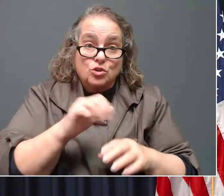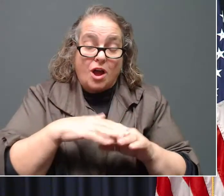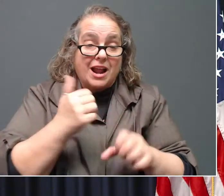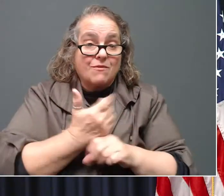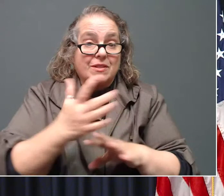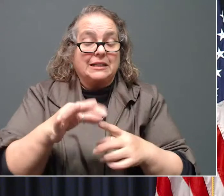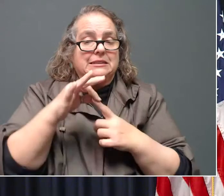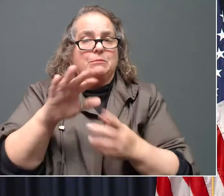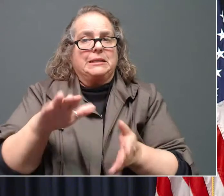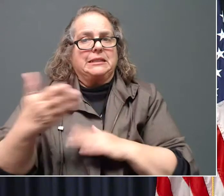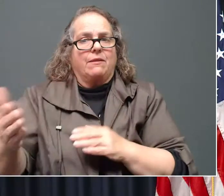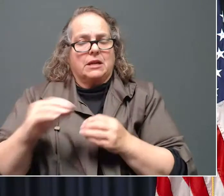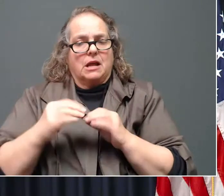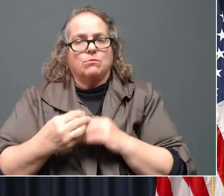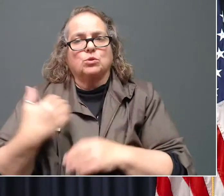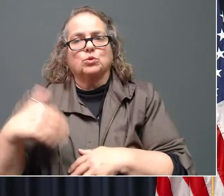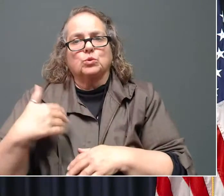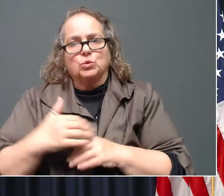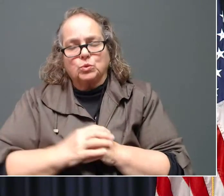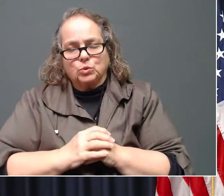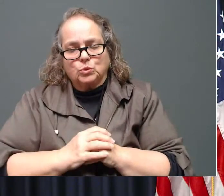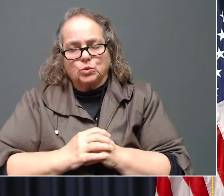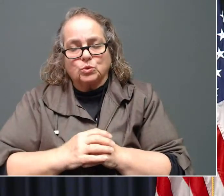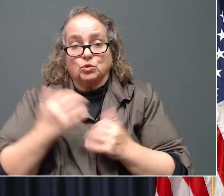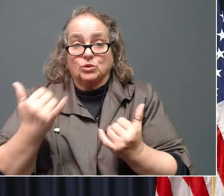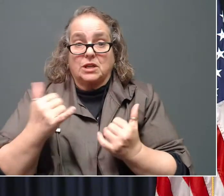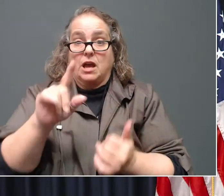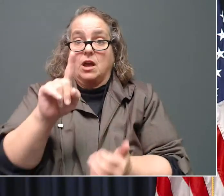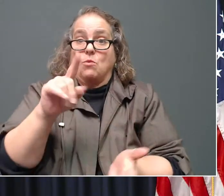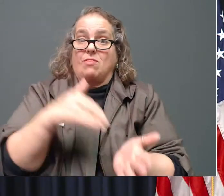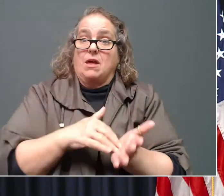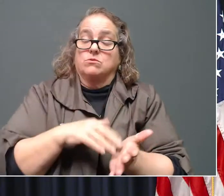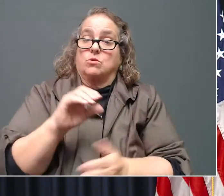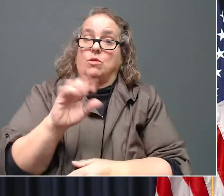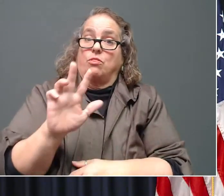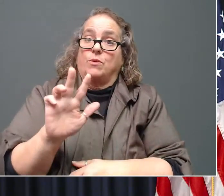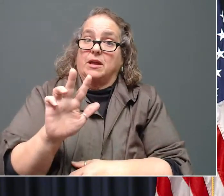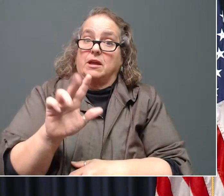numbers. So today we're reporting 1,003